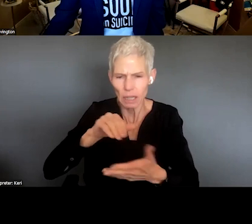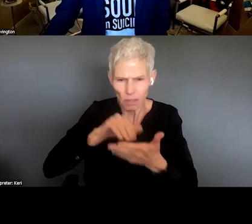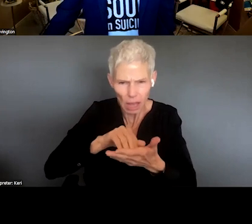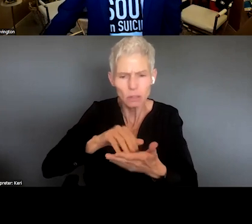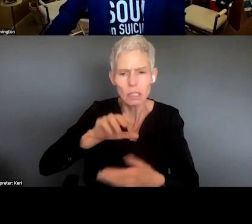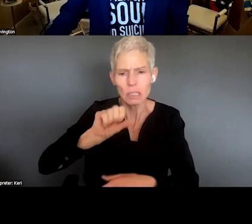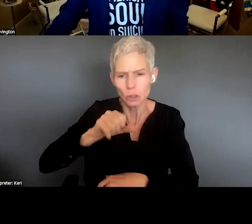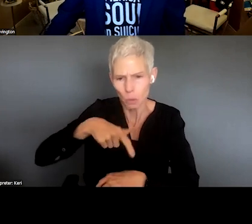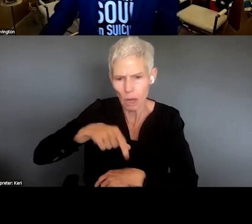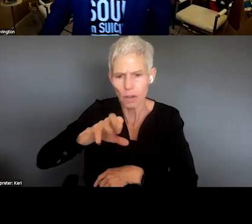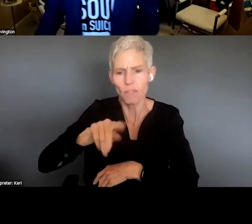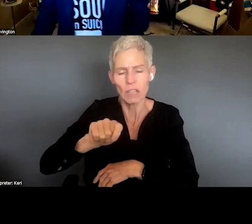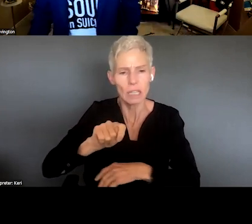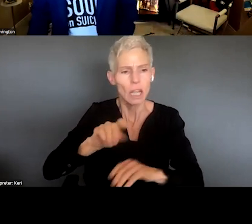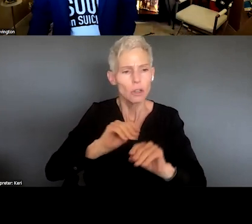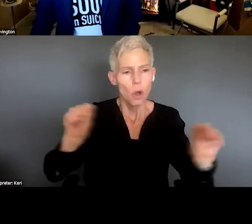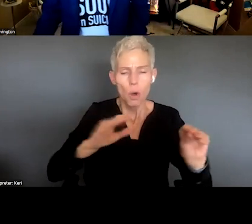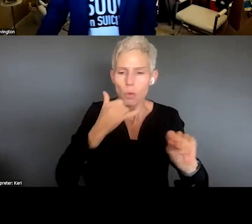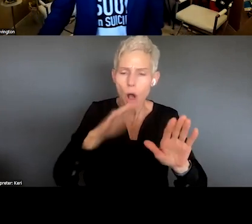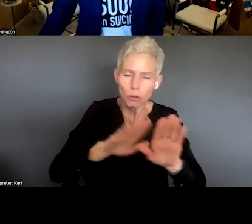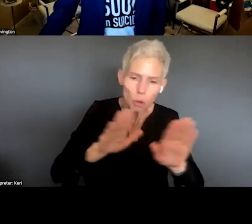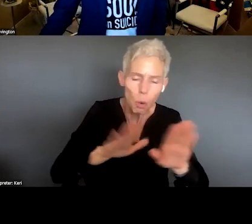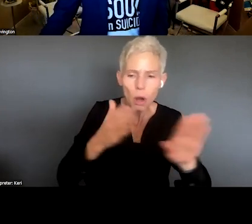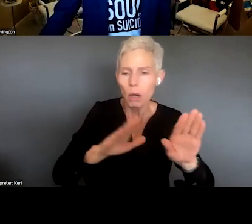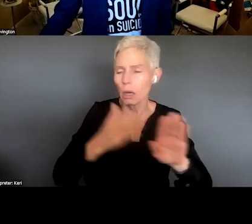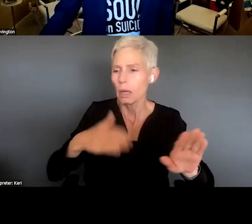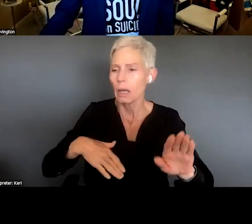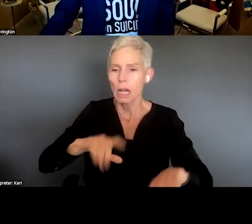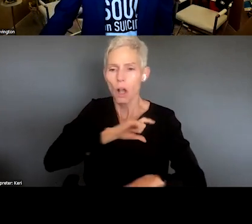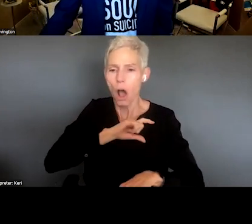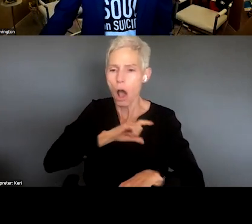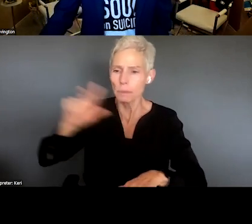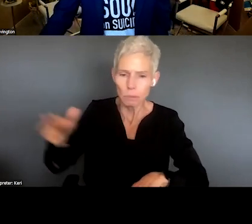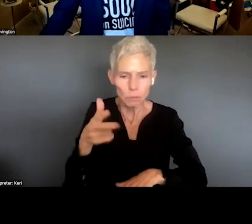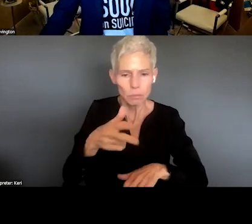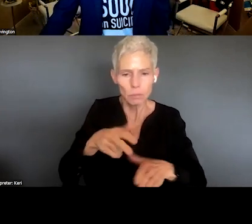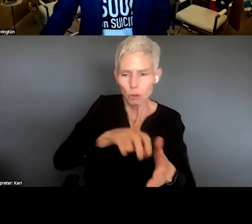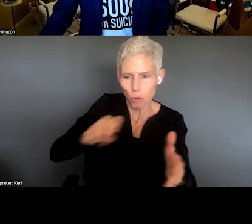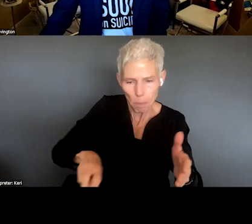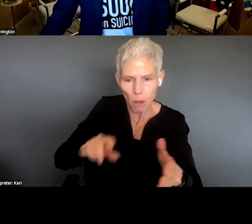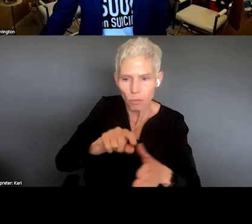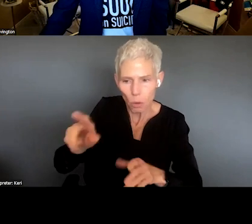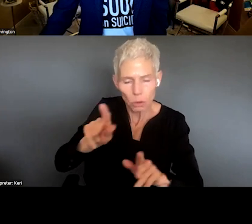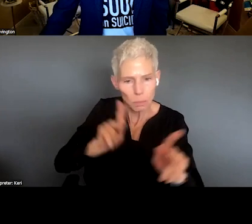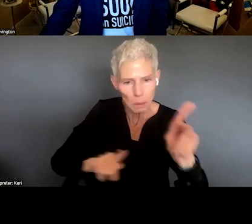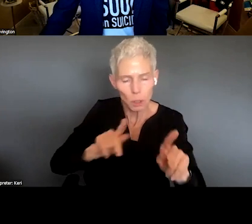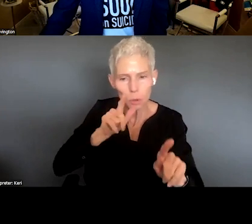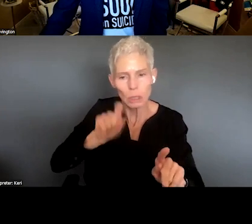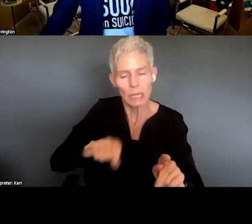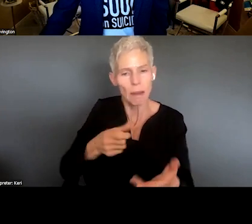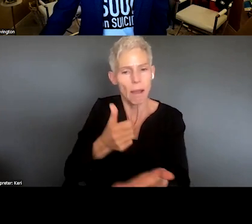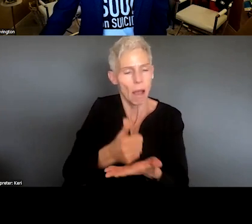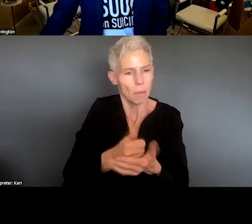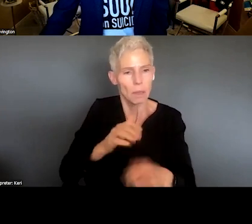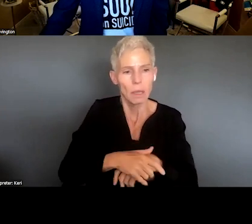wrong door, law enforcement drop off with both observation and inpatient units to support that community, which